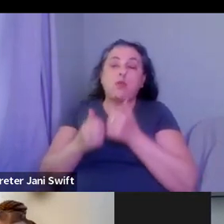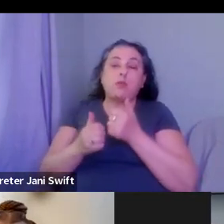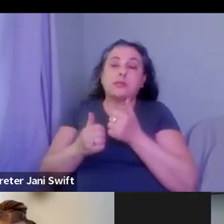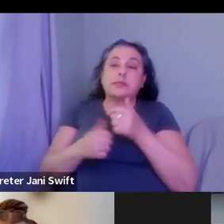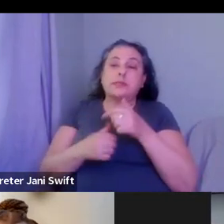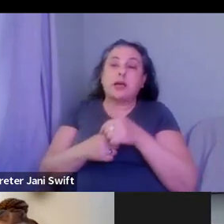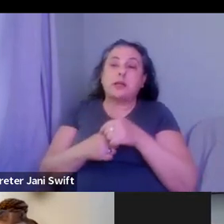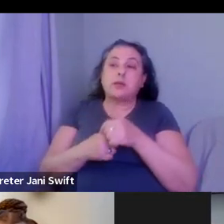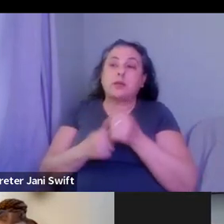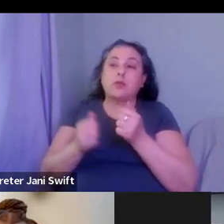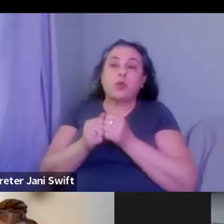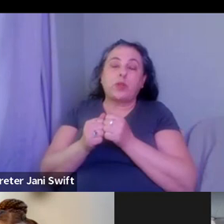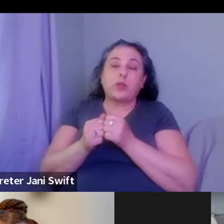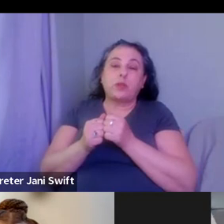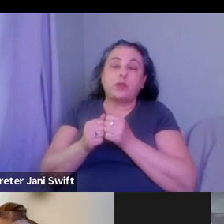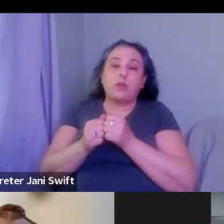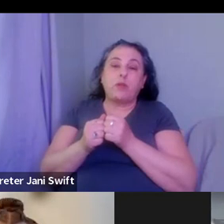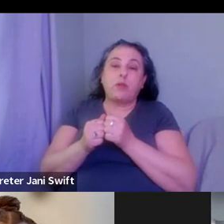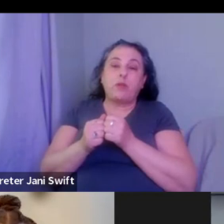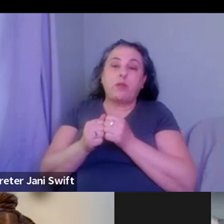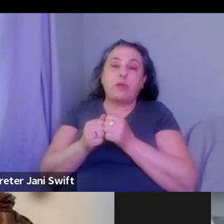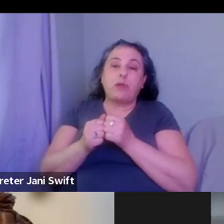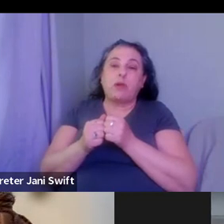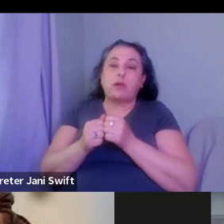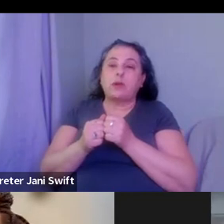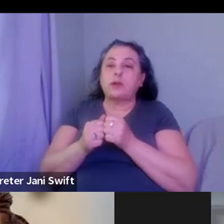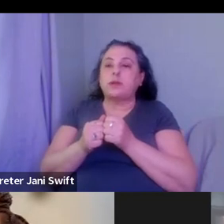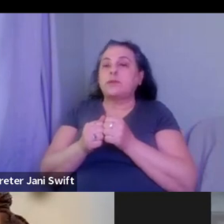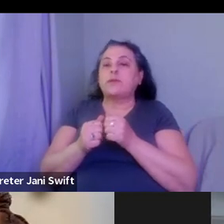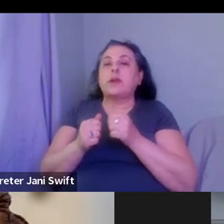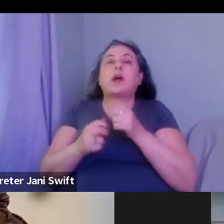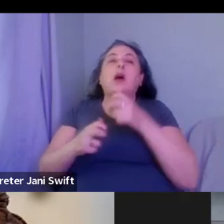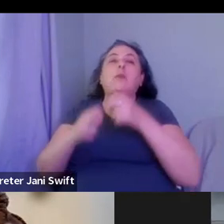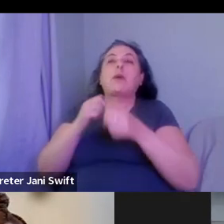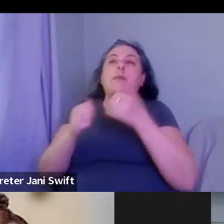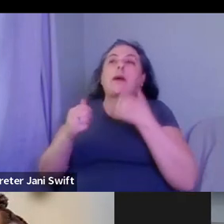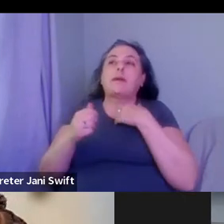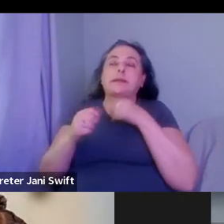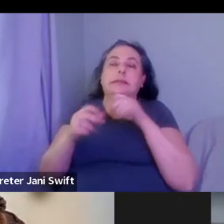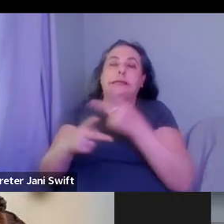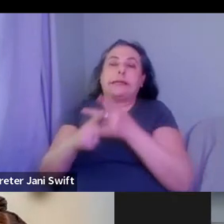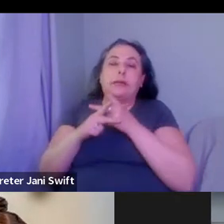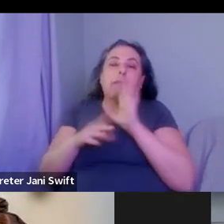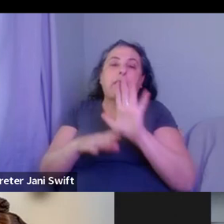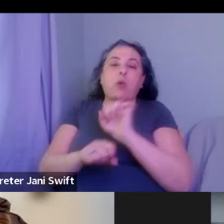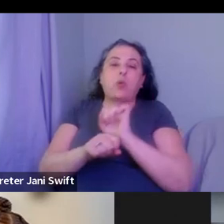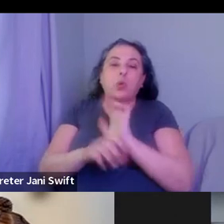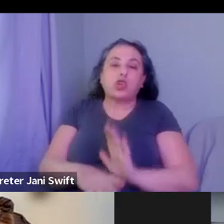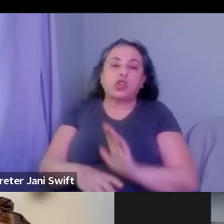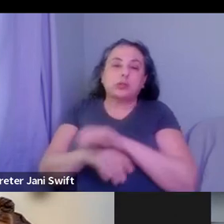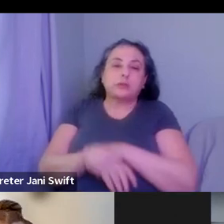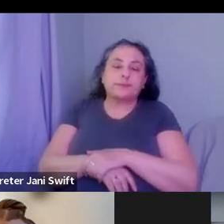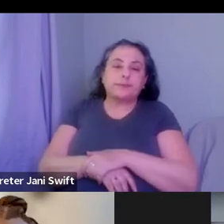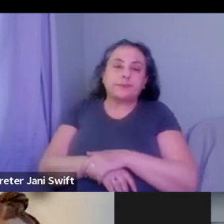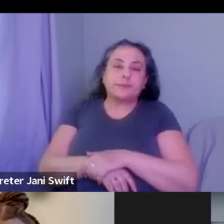times with high turnover rates. Thank you for adding that.